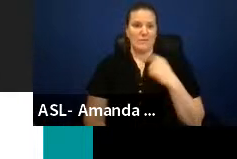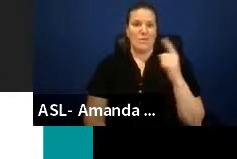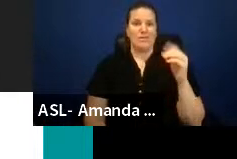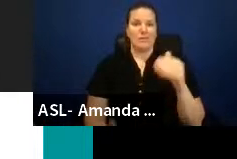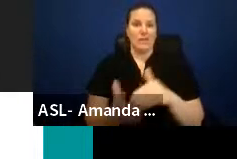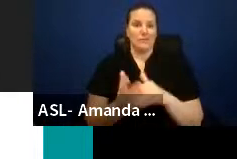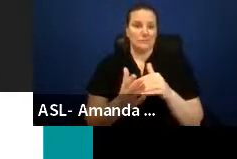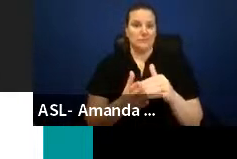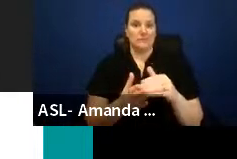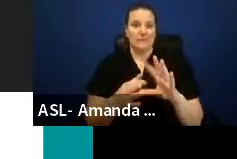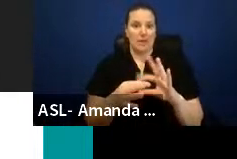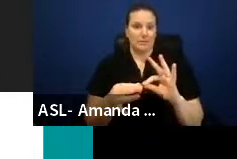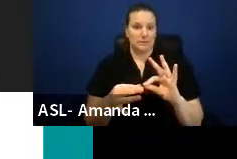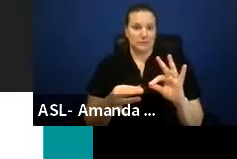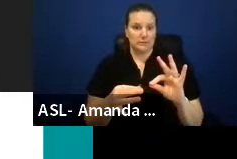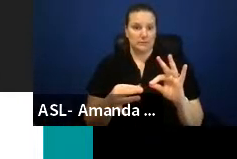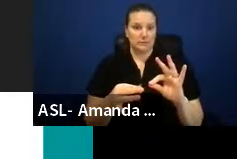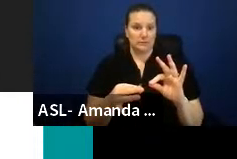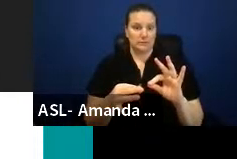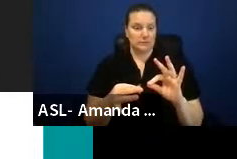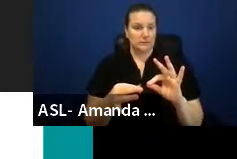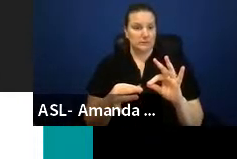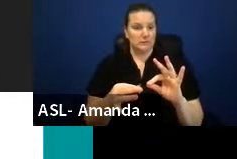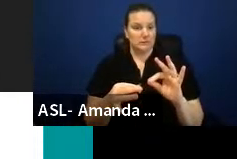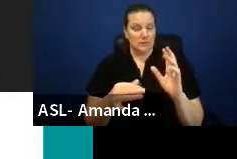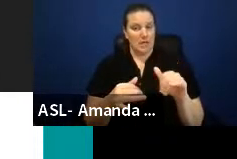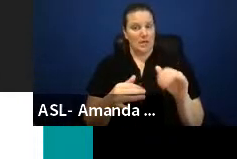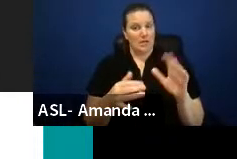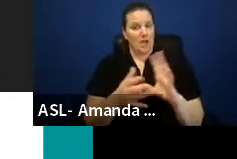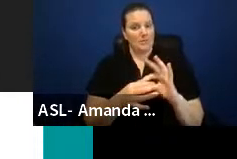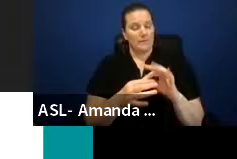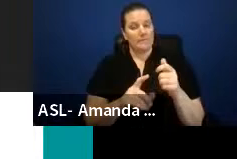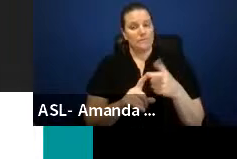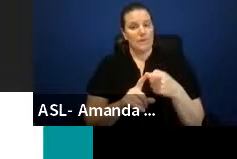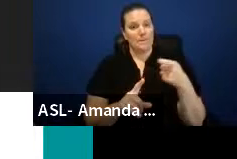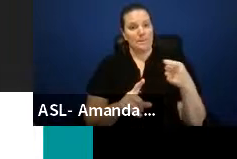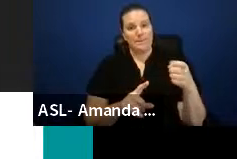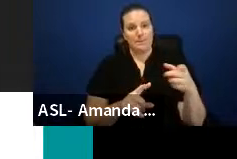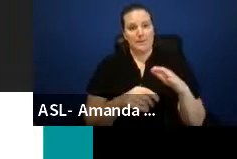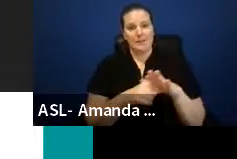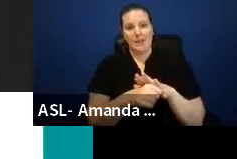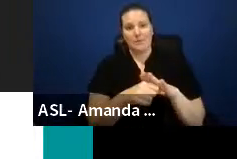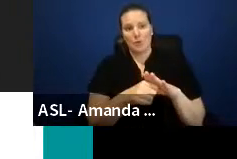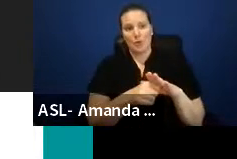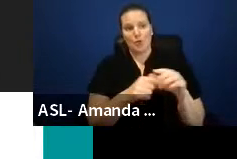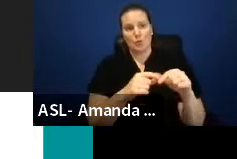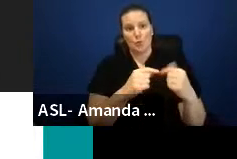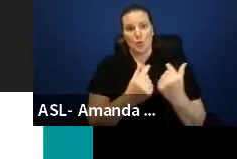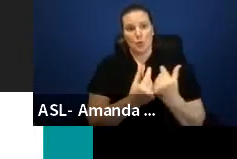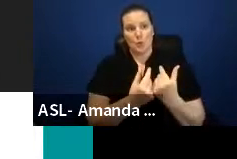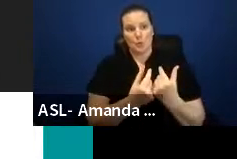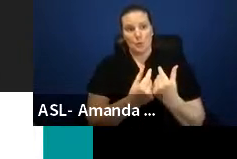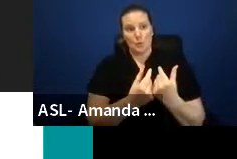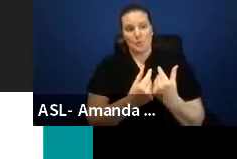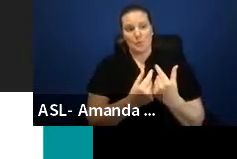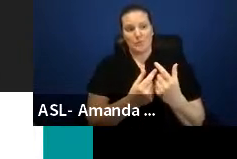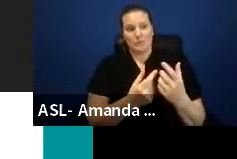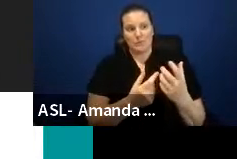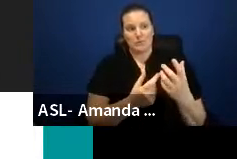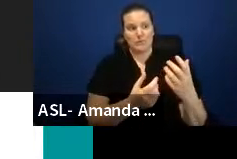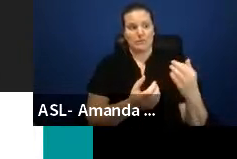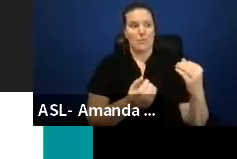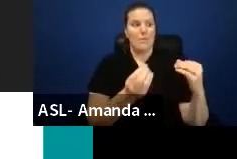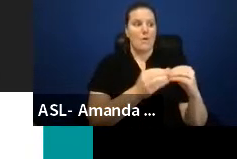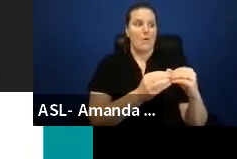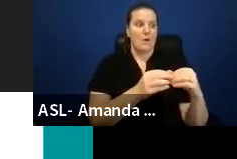comments. Is the comment that comes from, say, a neighborhood group going to carry more weight than one that